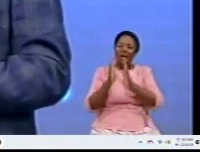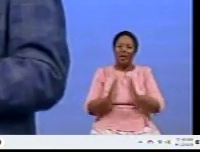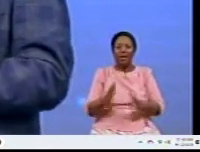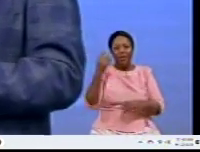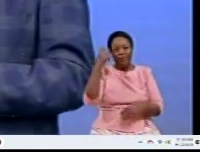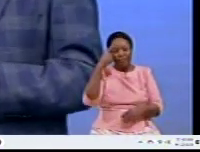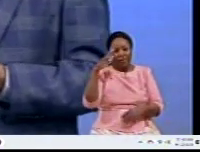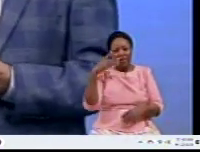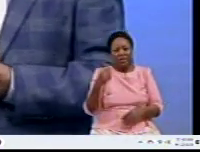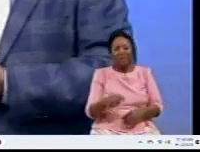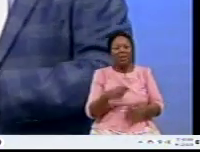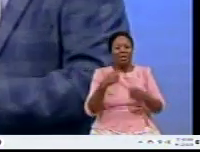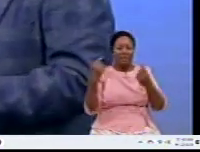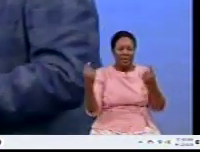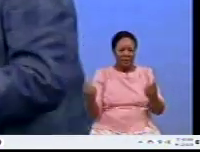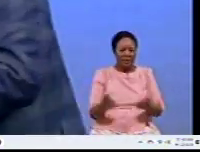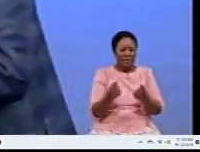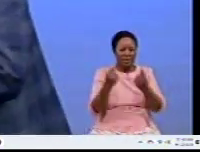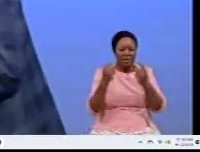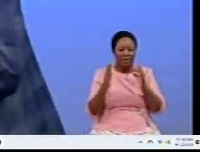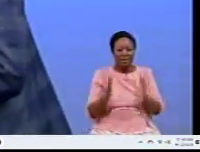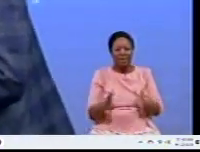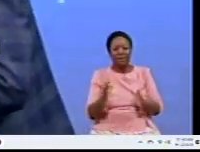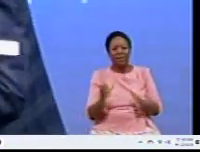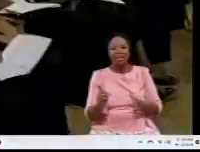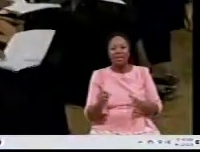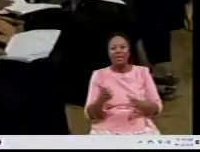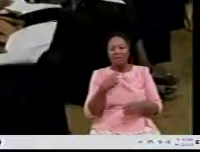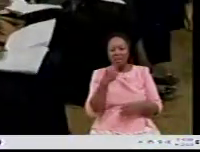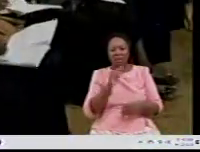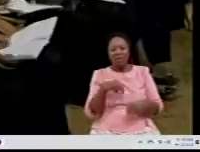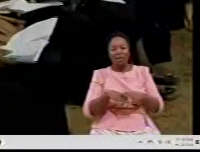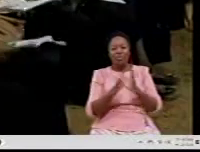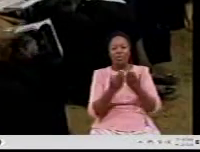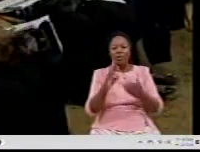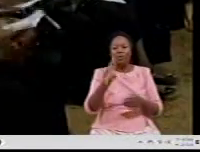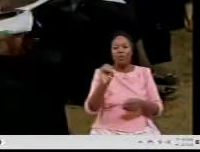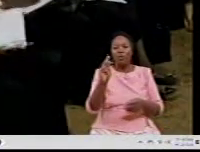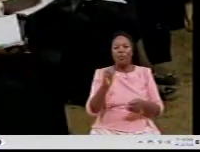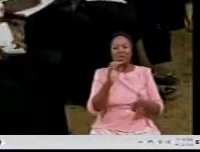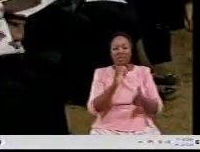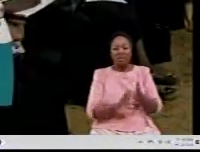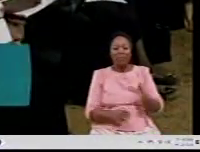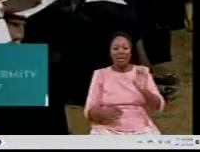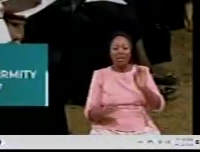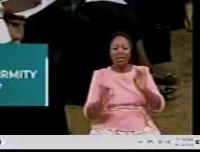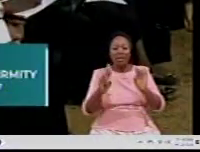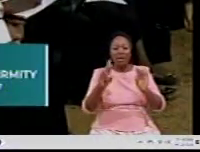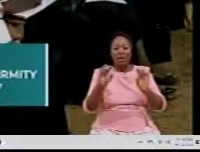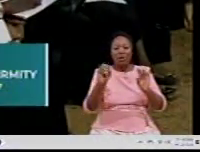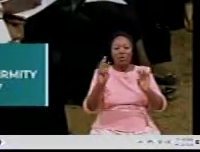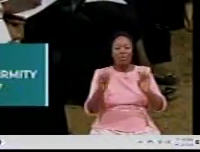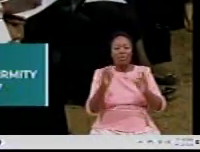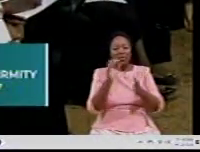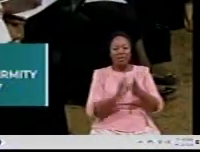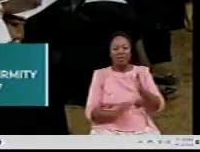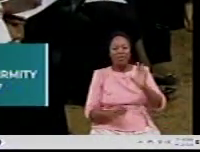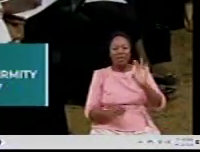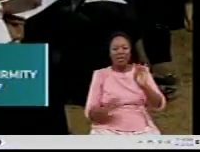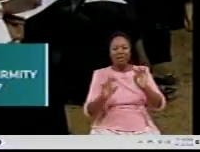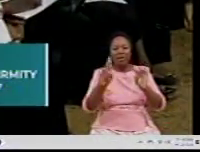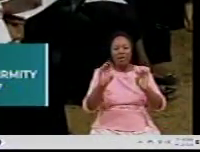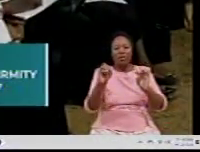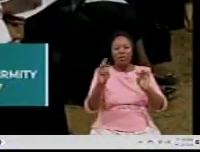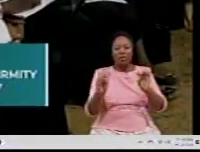for the transgressors. It tells us in Romans chapter 8. Romans chapter 8, we're looking